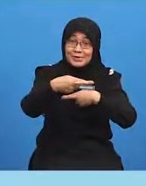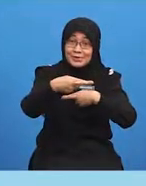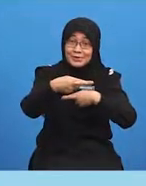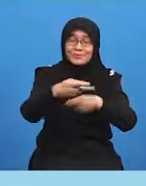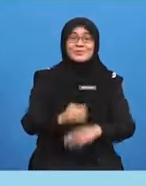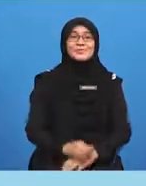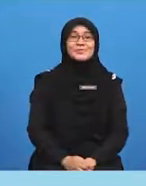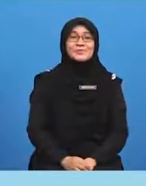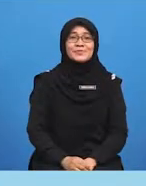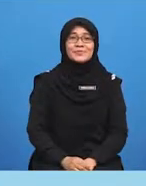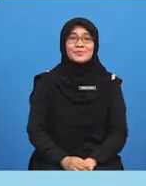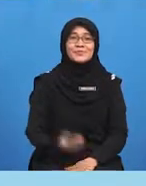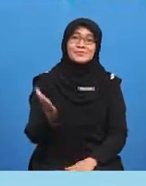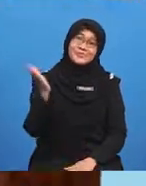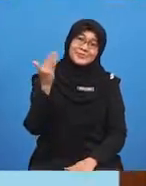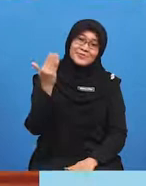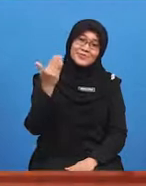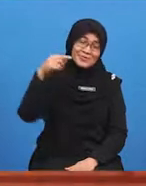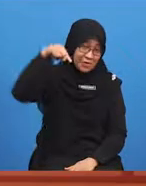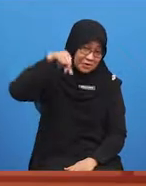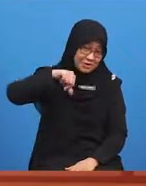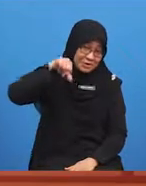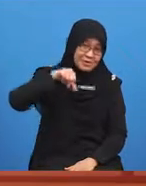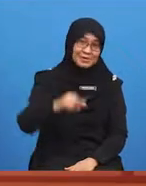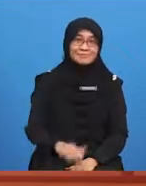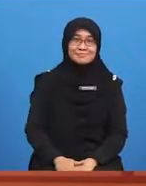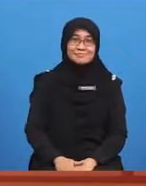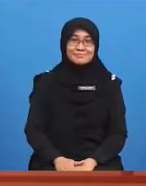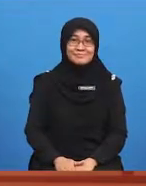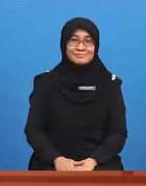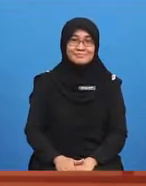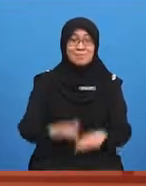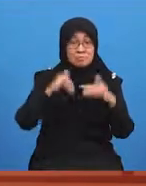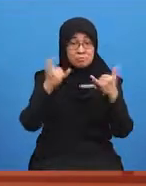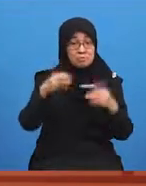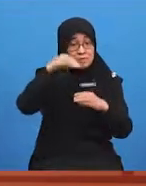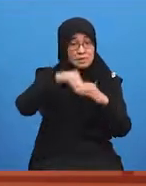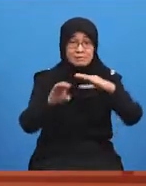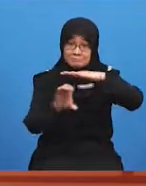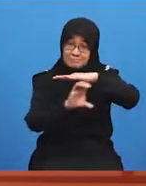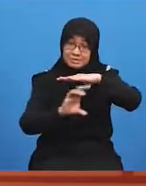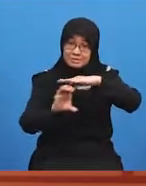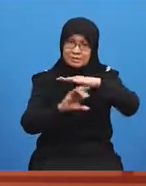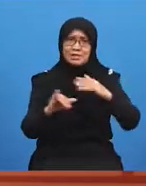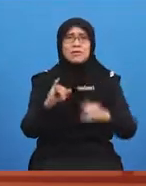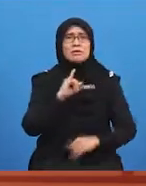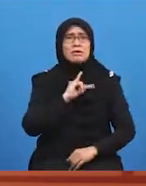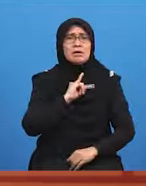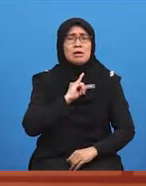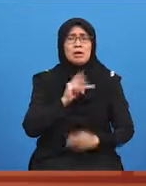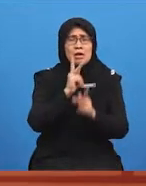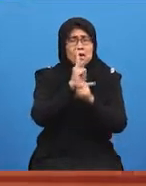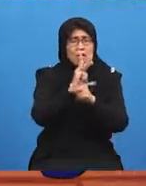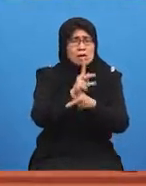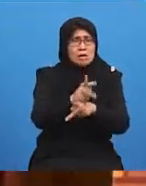right, let's go down now. We are now in the cellar. I keep my old things in